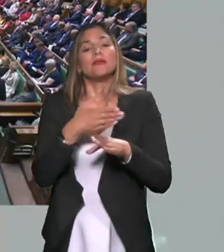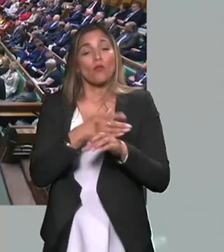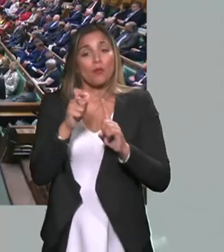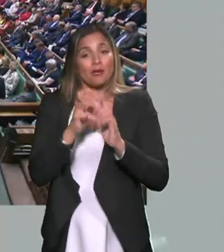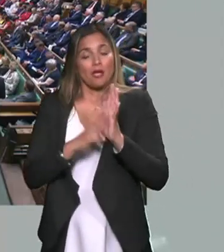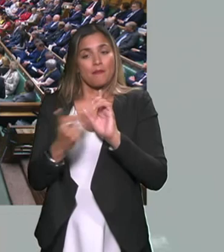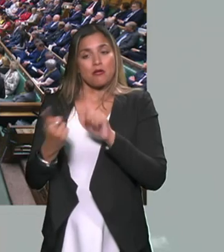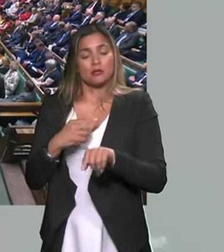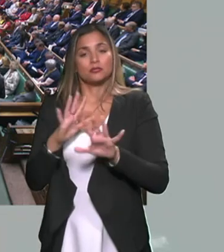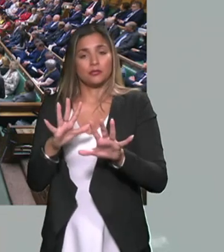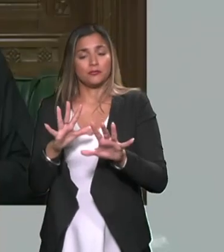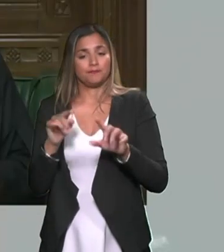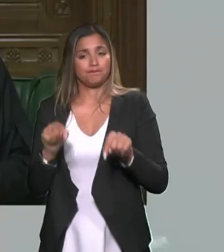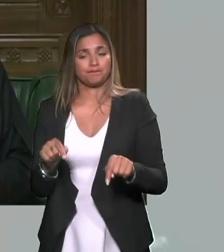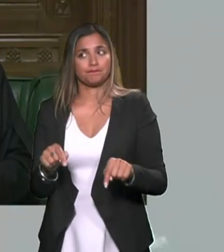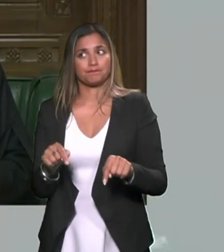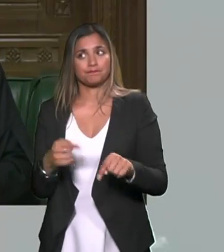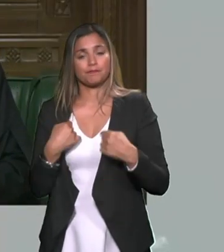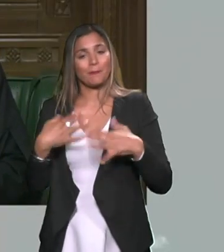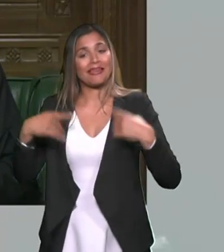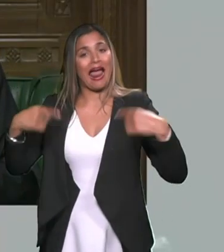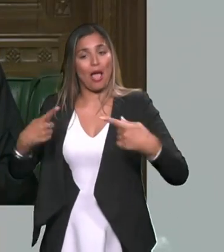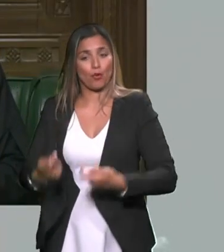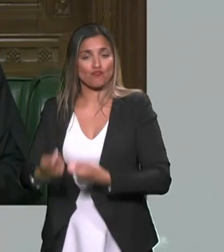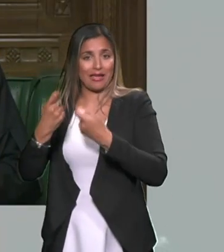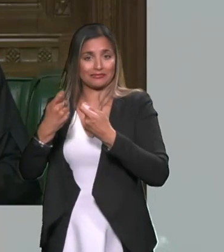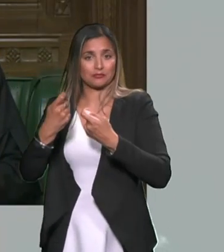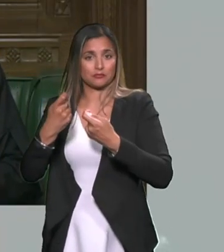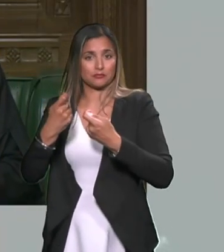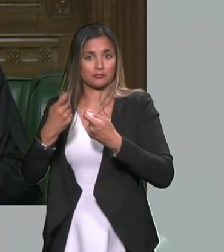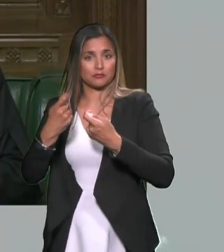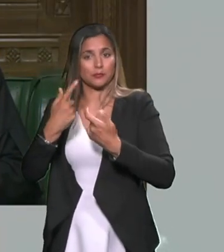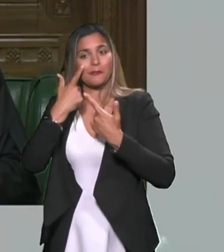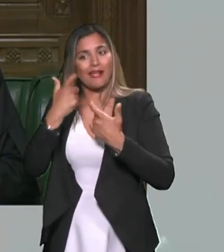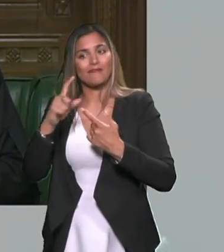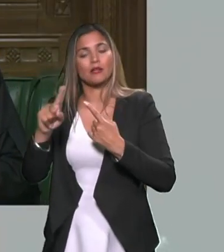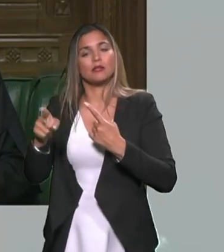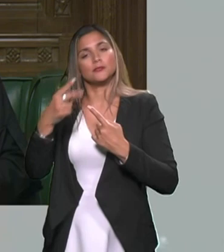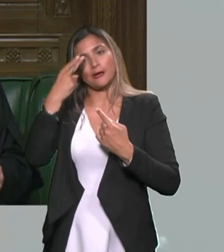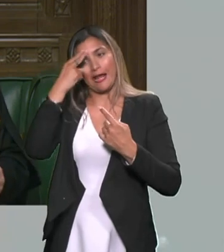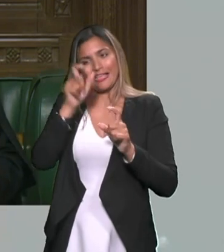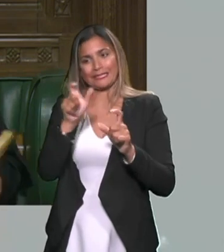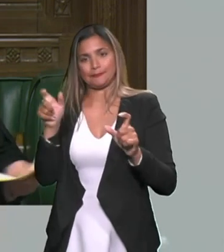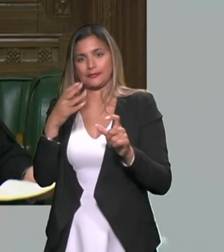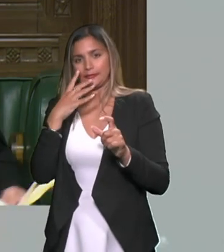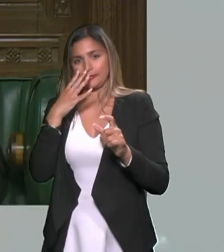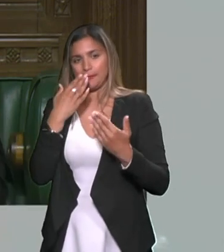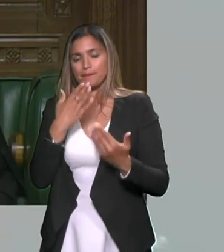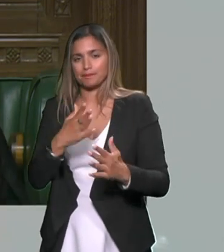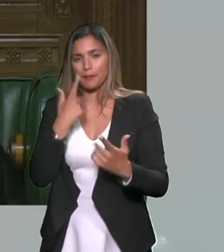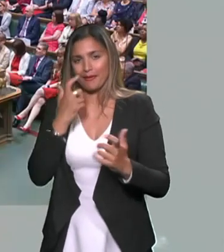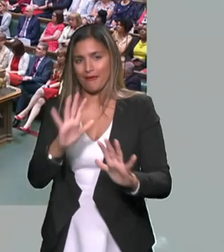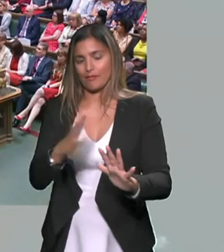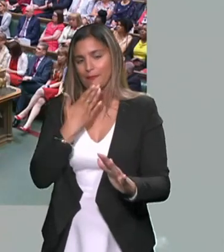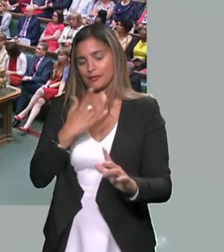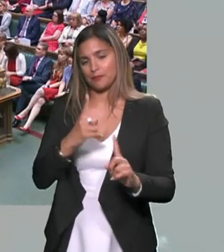say, it's a very important, I've allowed it to rest. Be careful of going into detail on the first name because it is sub judice, but in general terms, I'm sure that we can answer it.